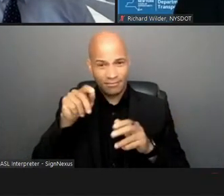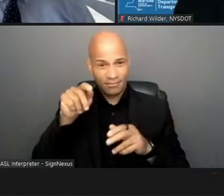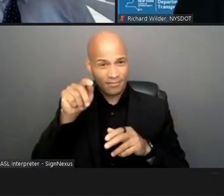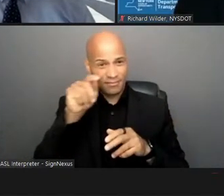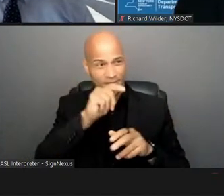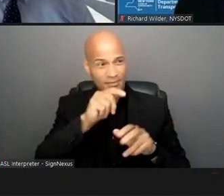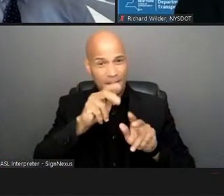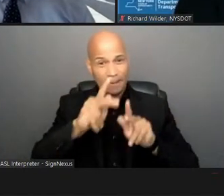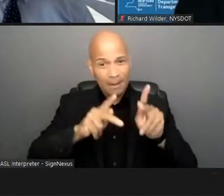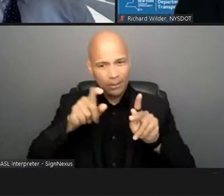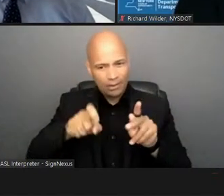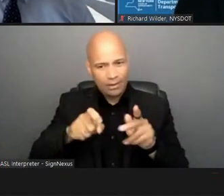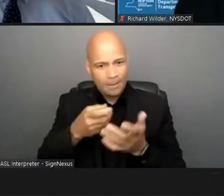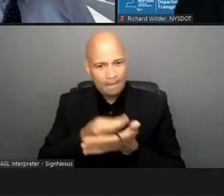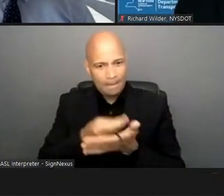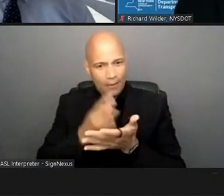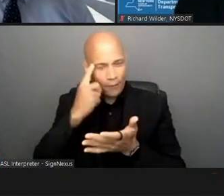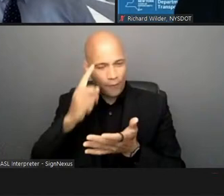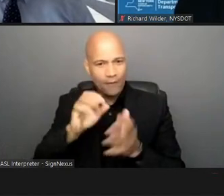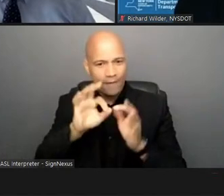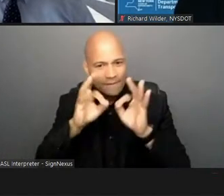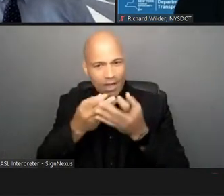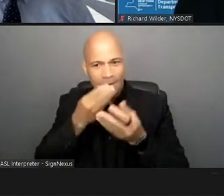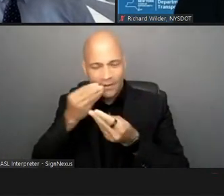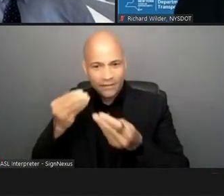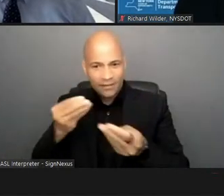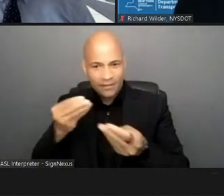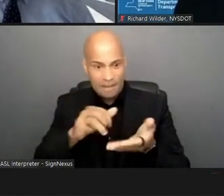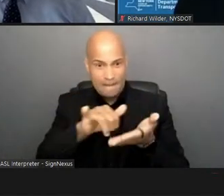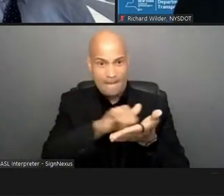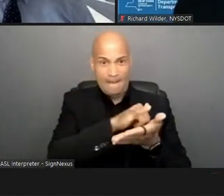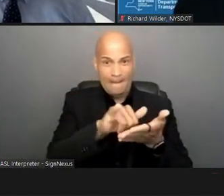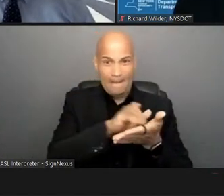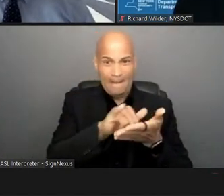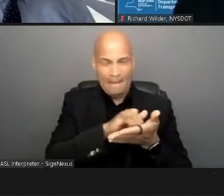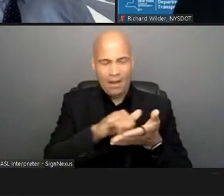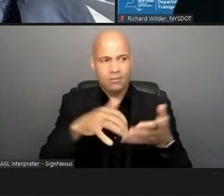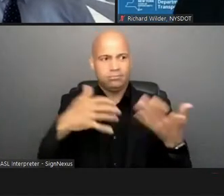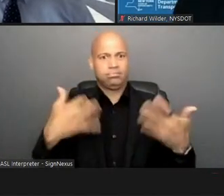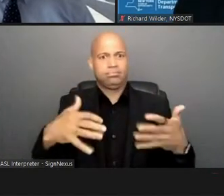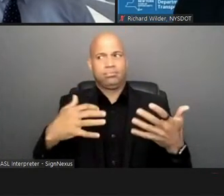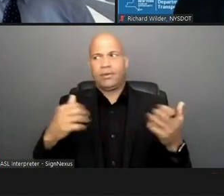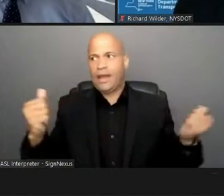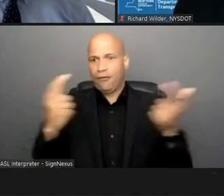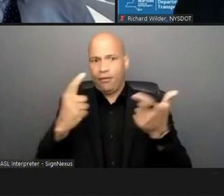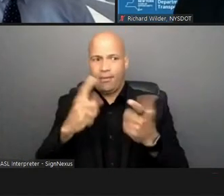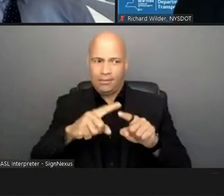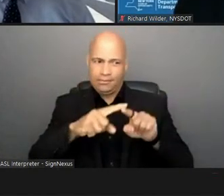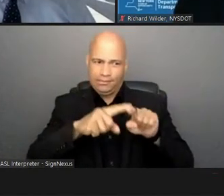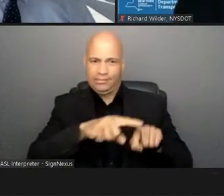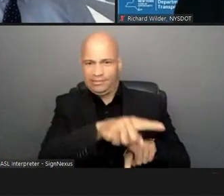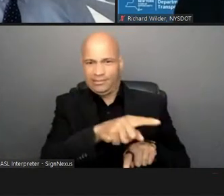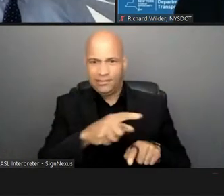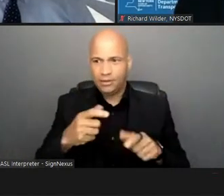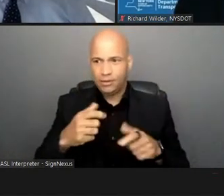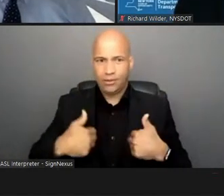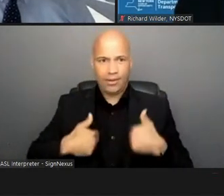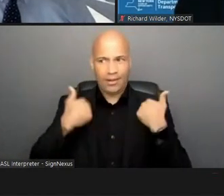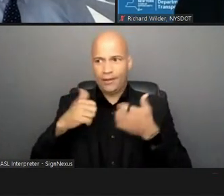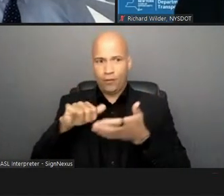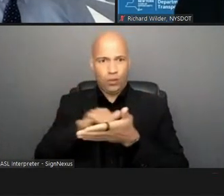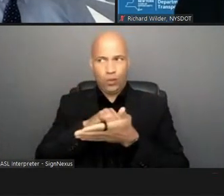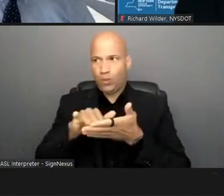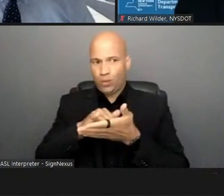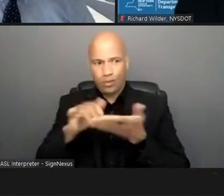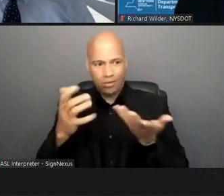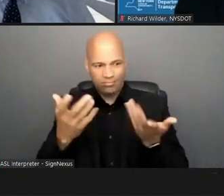to feed their families Manhattan represents a massive portion of everyone's income when you live in the greater New York City area